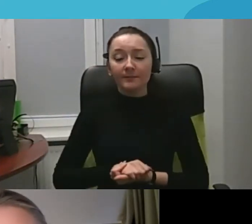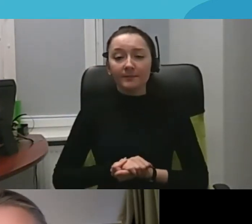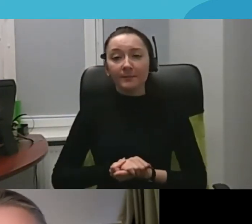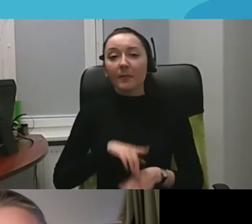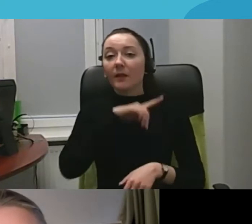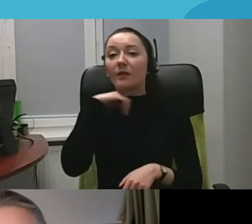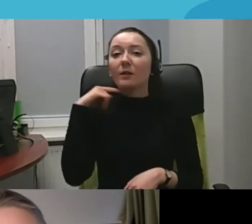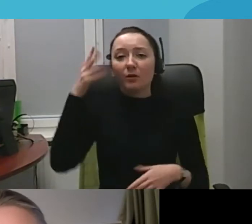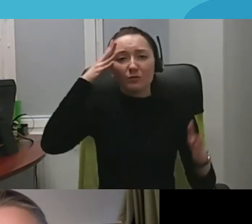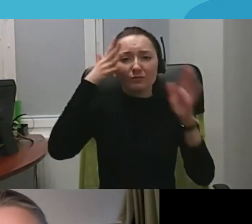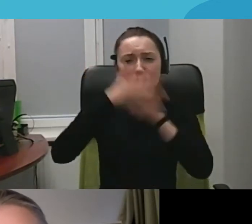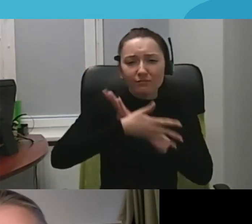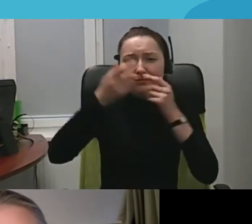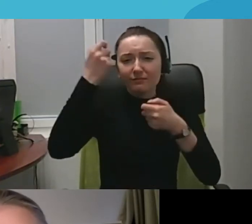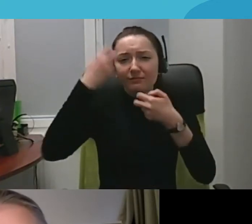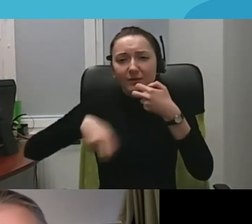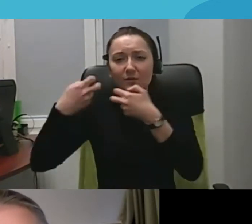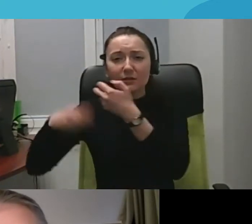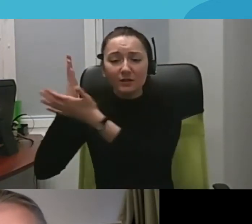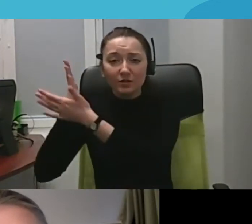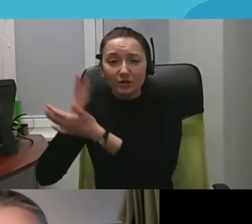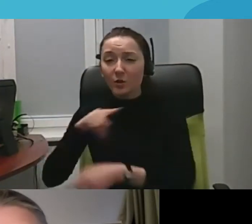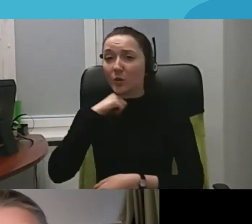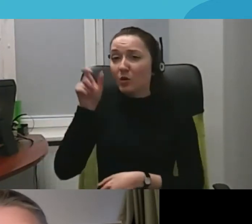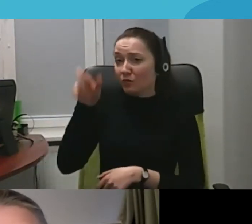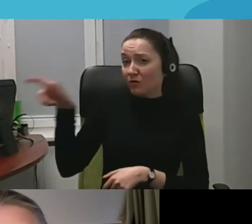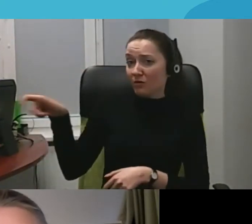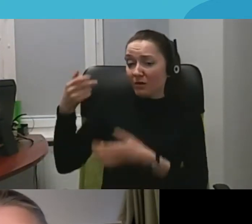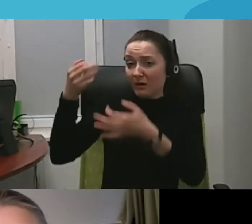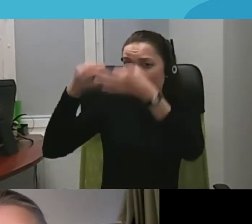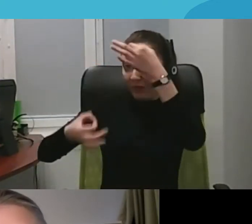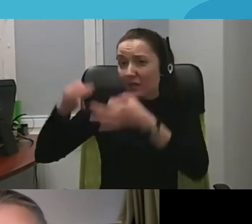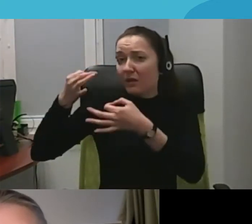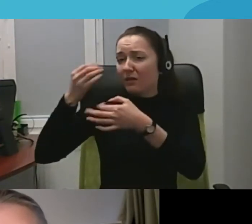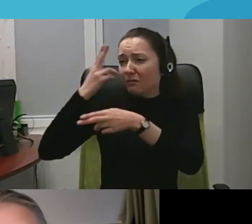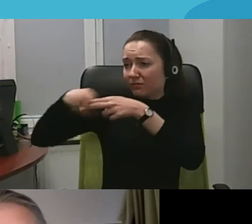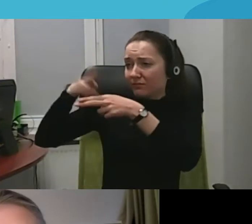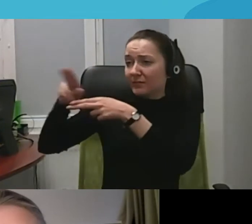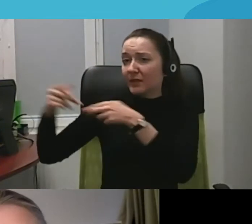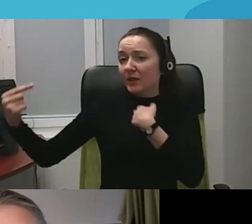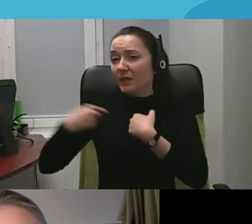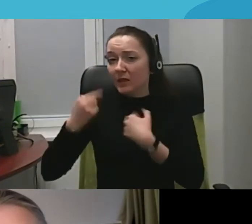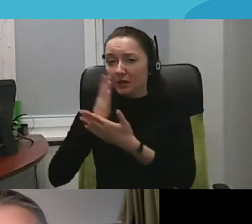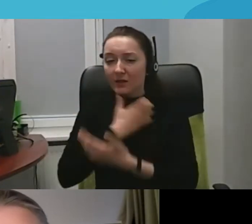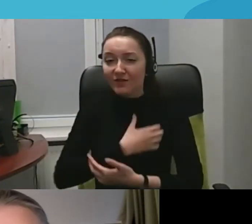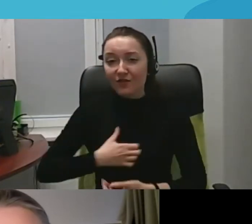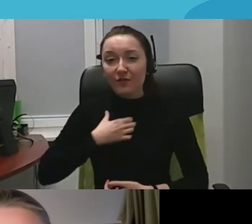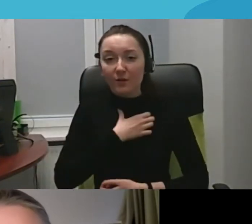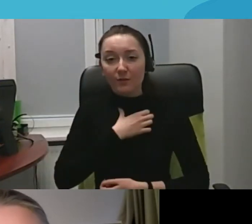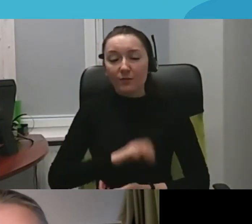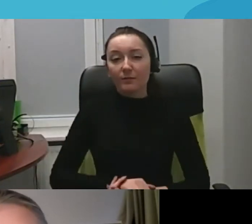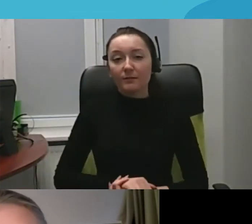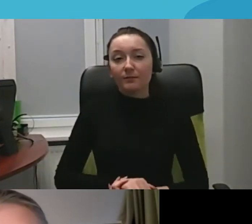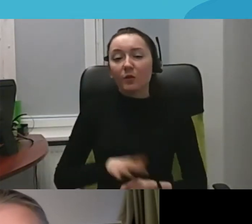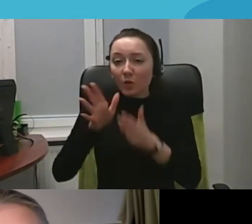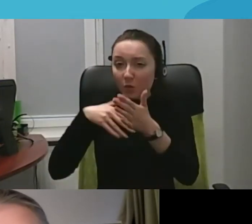experienced by victims of human rights violations, I think it is very important to keep up efforts in this direction. And